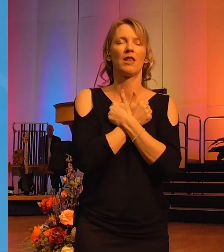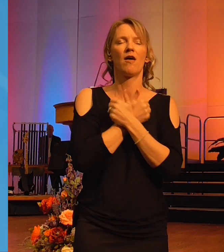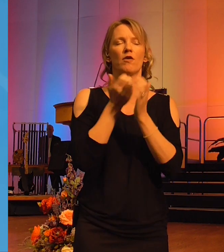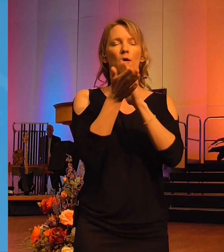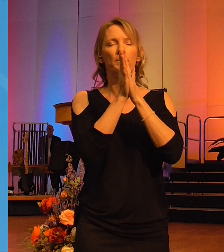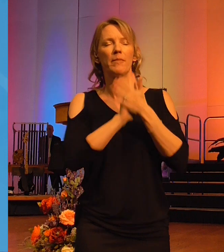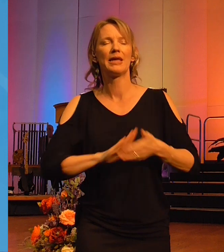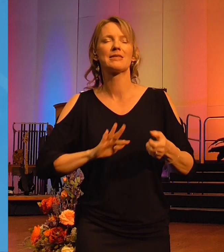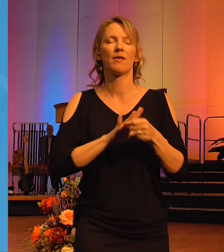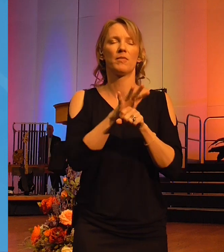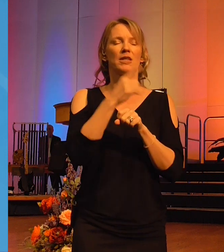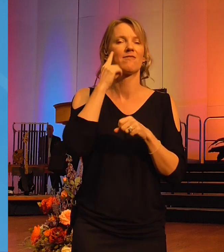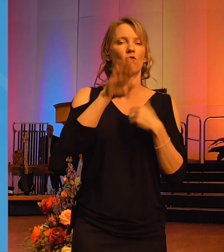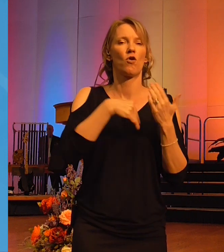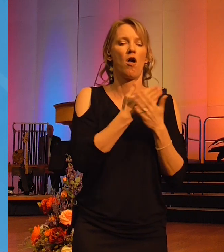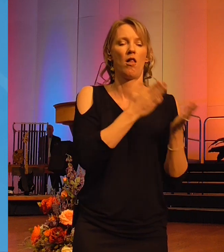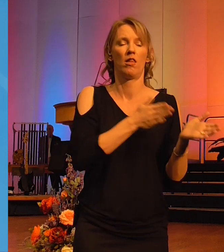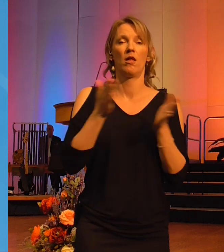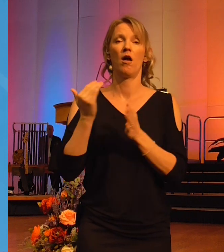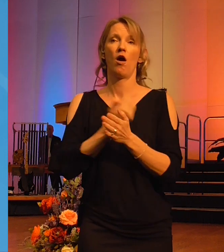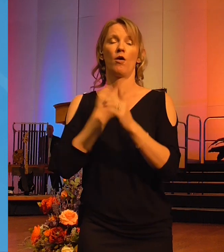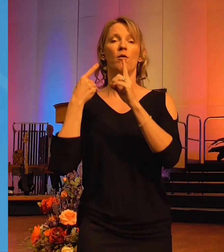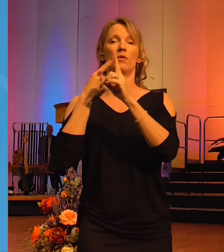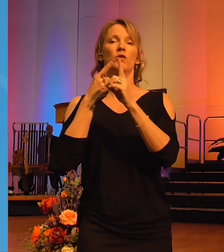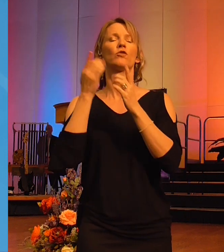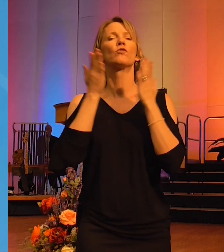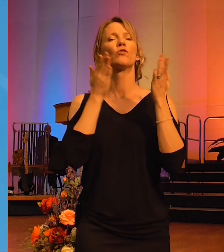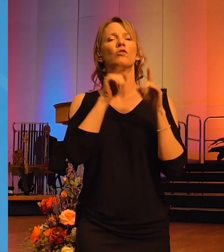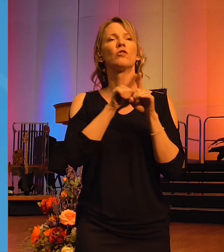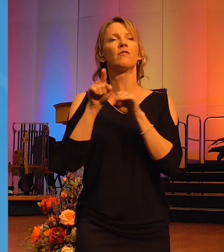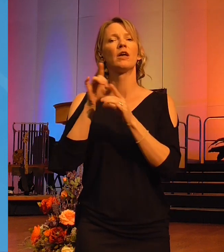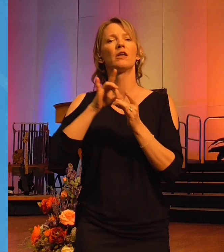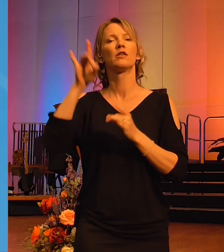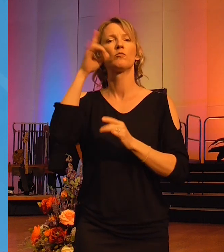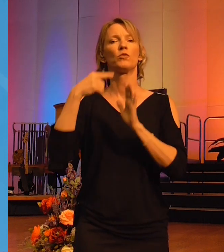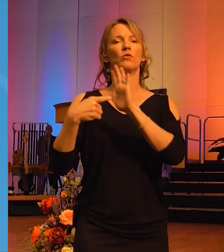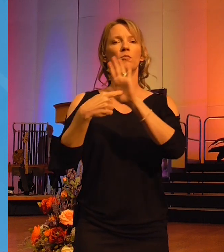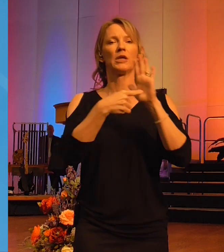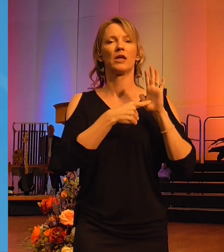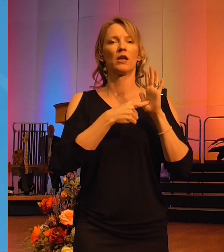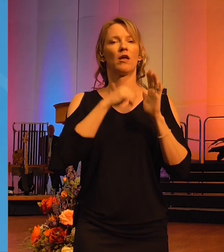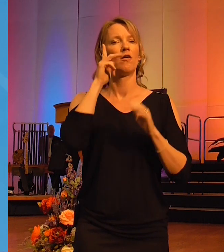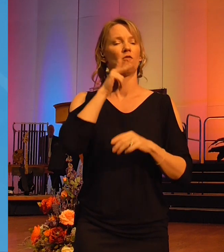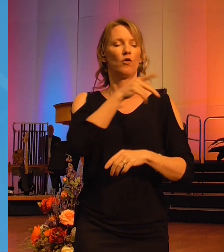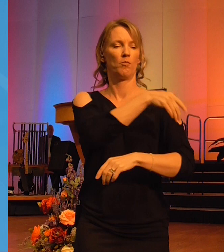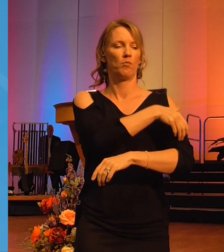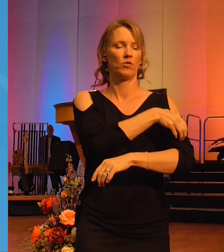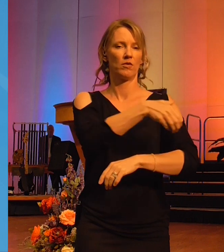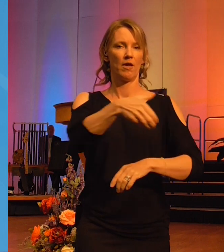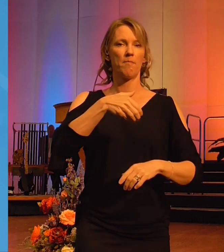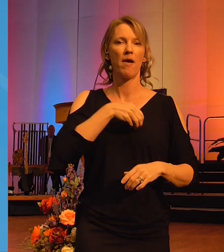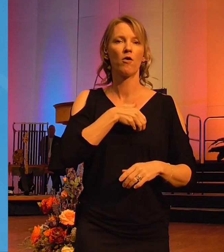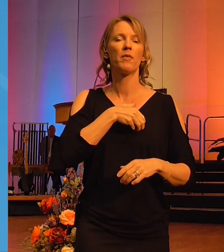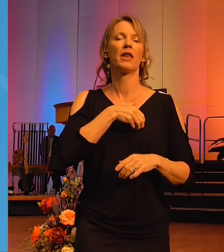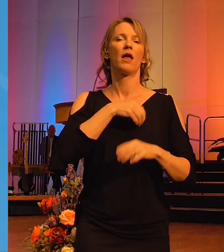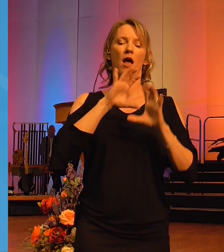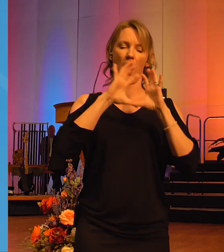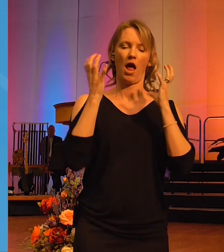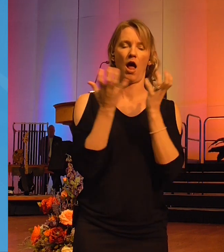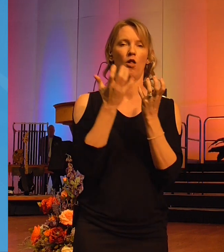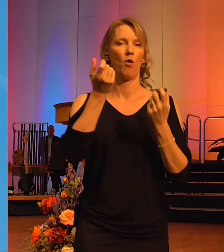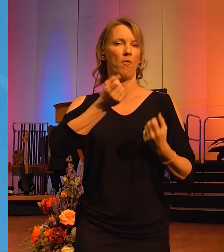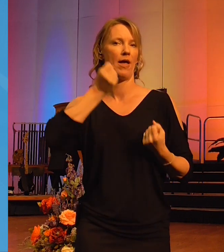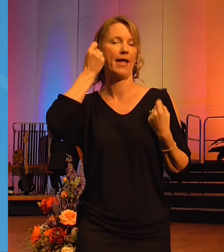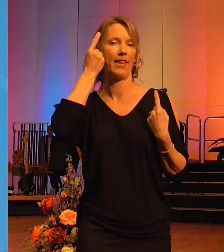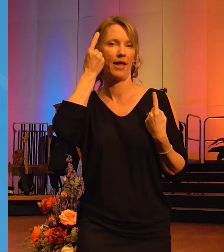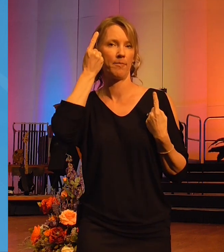a world of love, peace, and abundance for all. And our mission: to serve as a spiritual beacon for personal